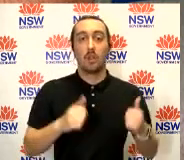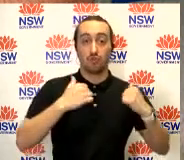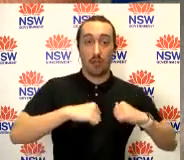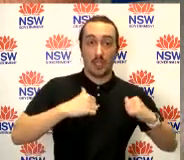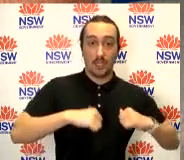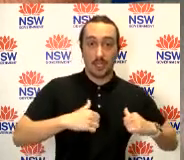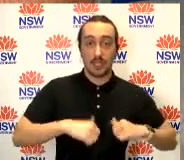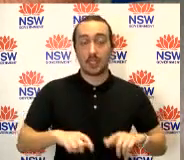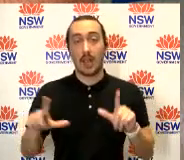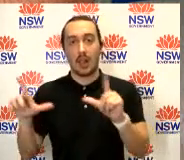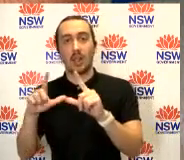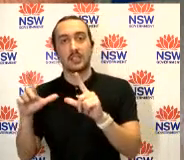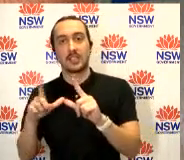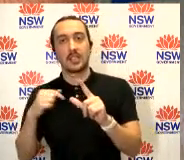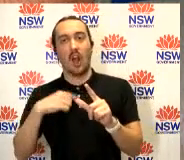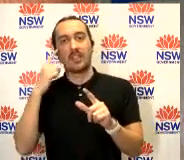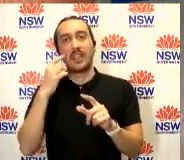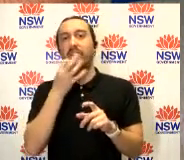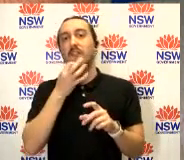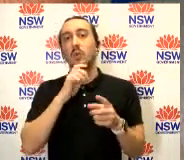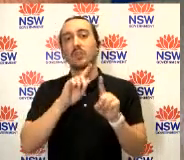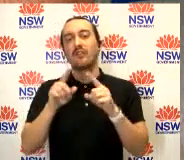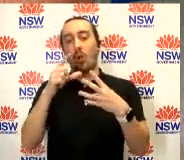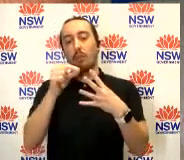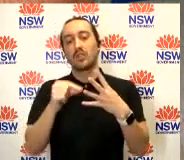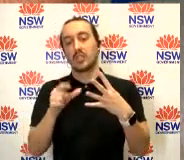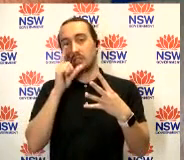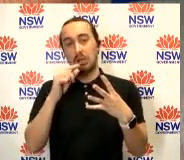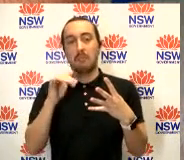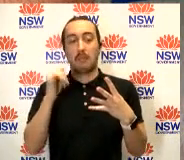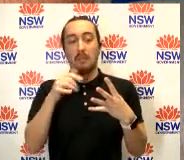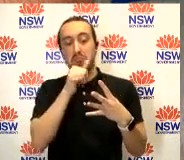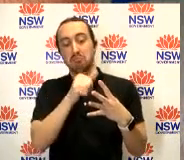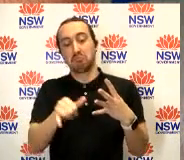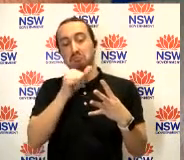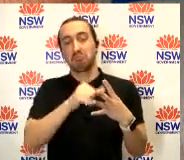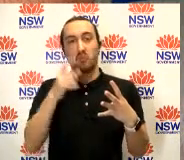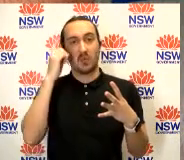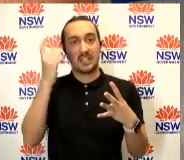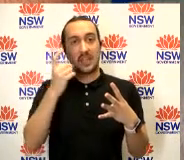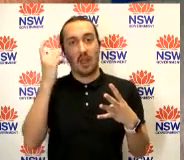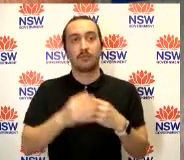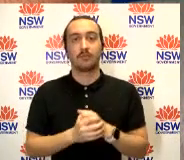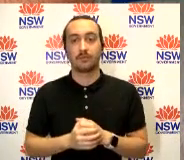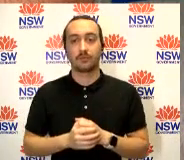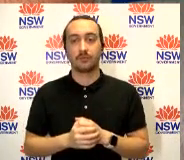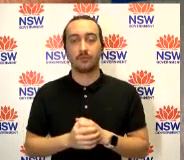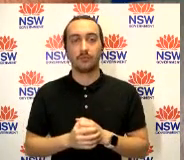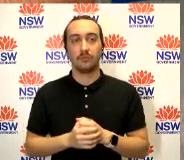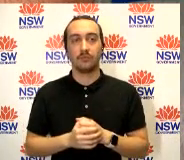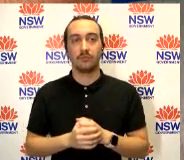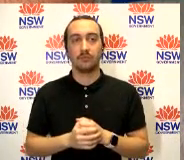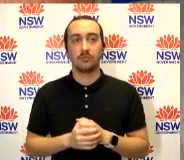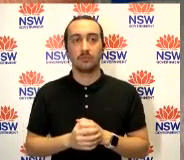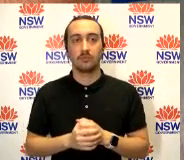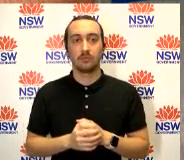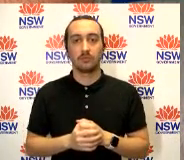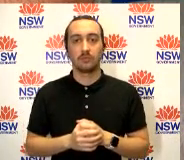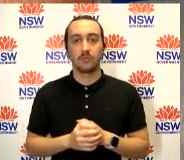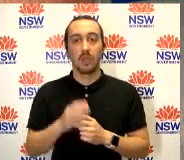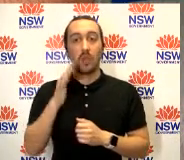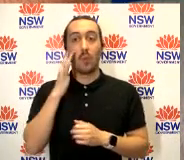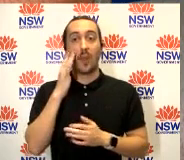look at. We've had very broad agreement that that's something to look into at a national level. What it would look like when you implement